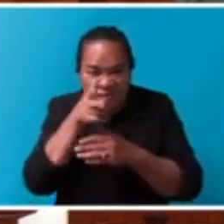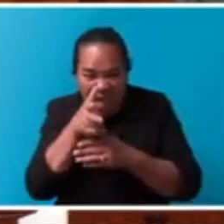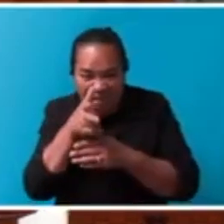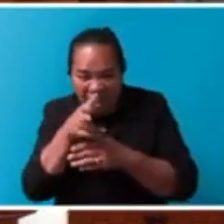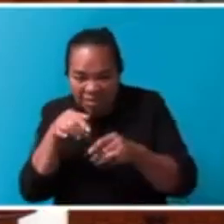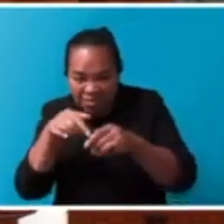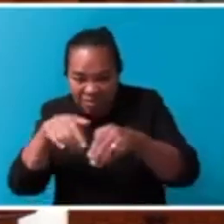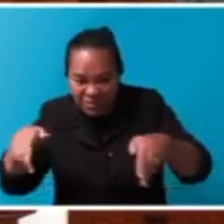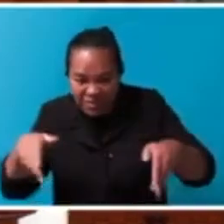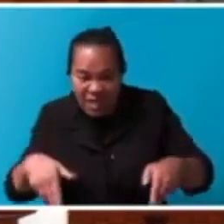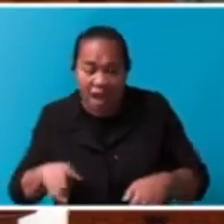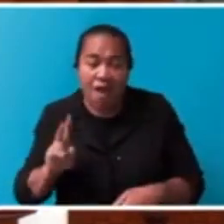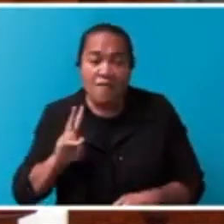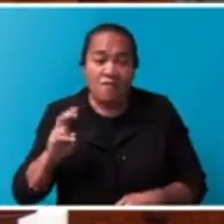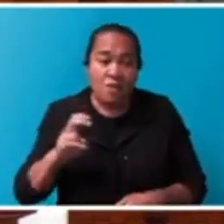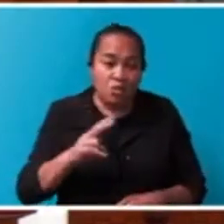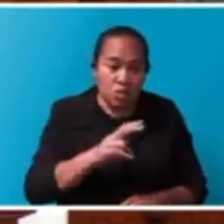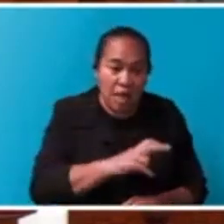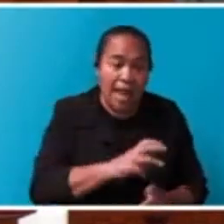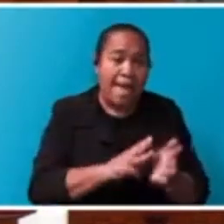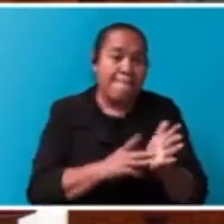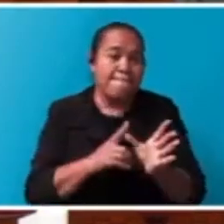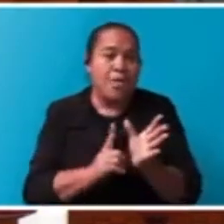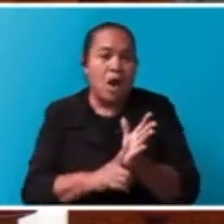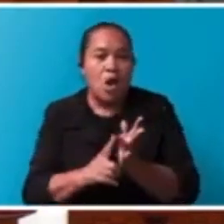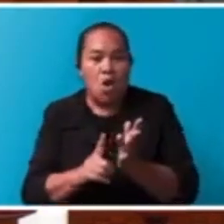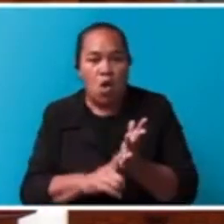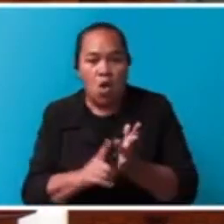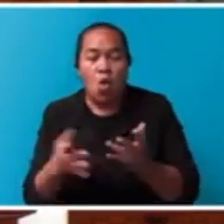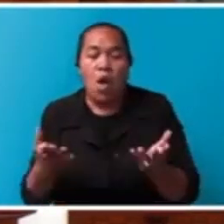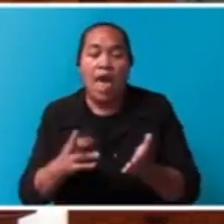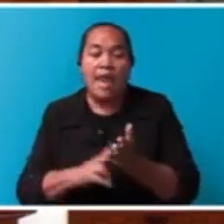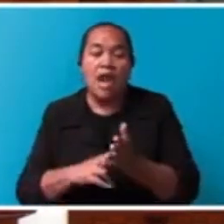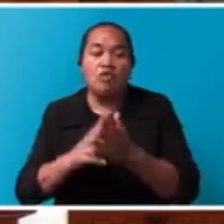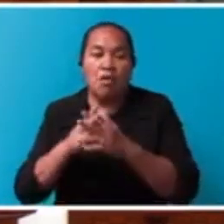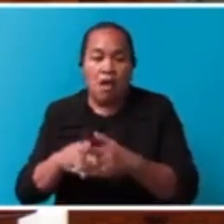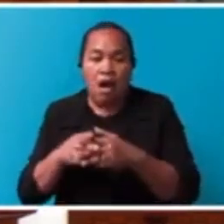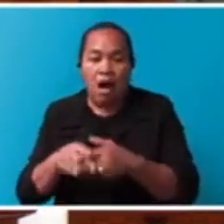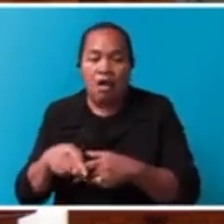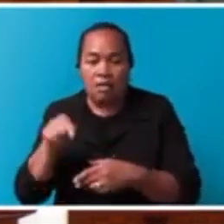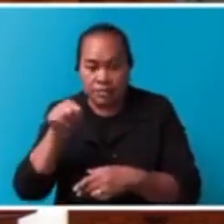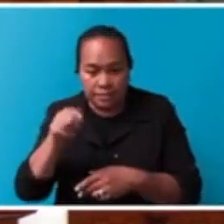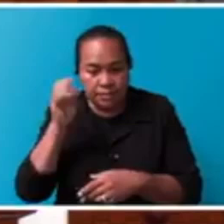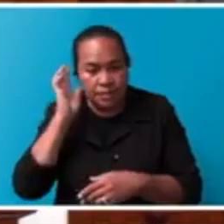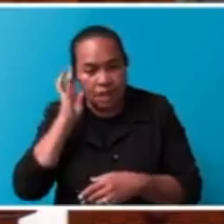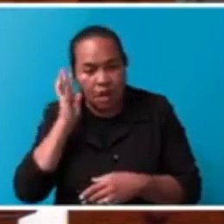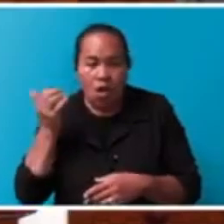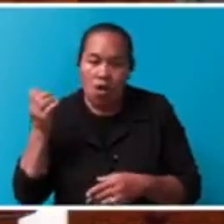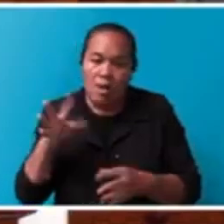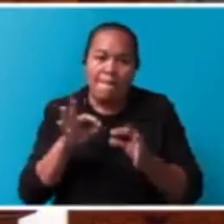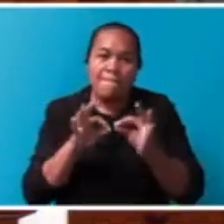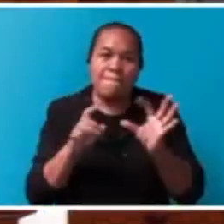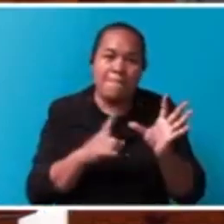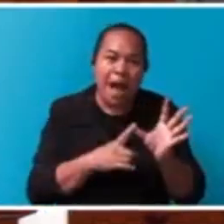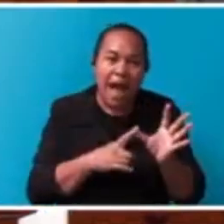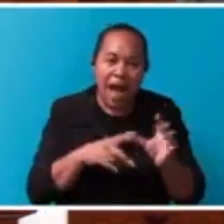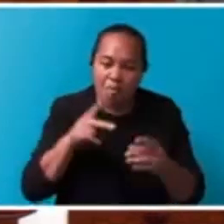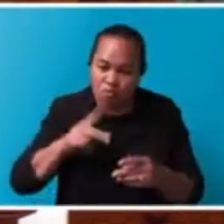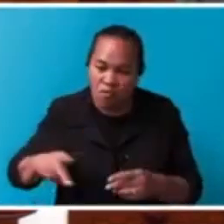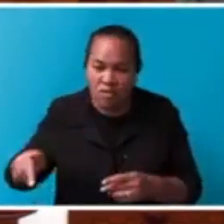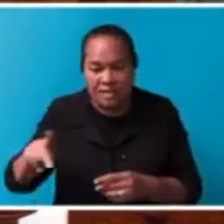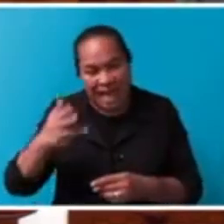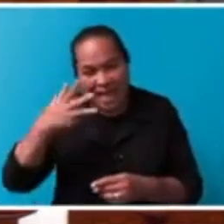of Watulele Malolo Island in Nandronganabosa Province, with the demarcation of Ba Province is now